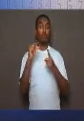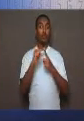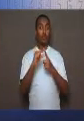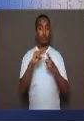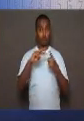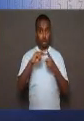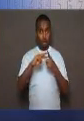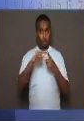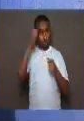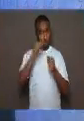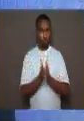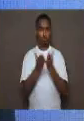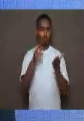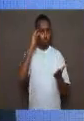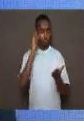vocabulary notebook.